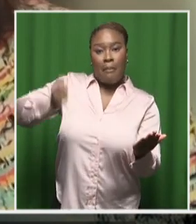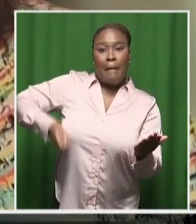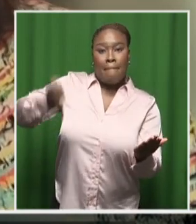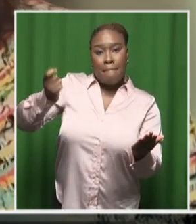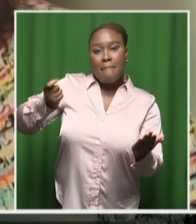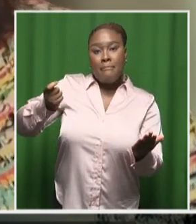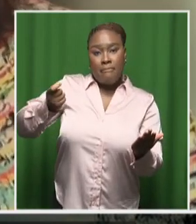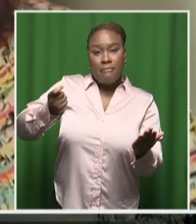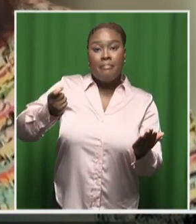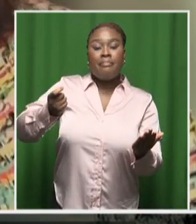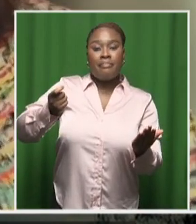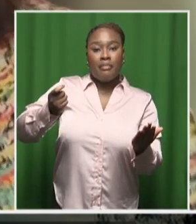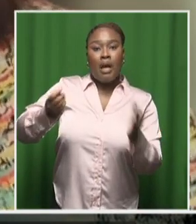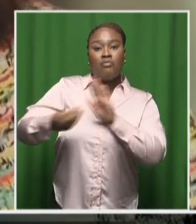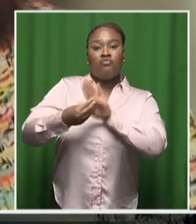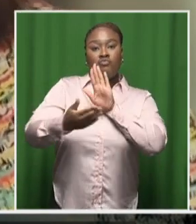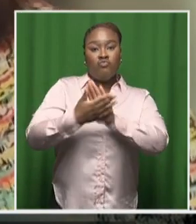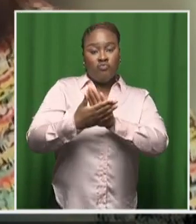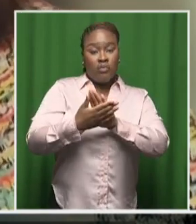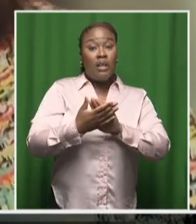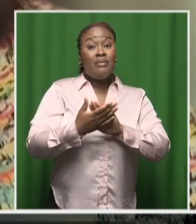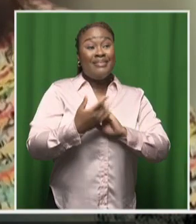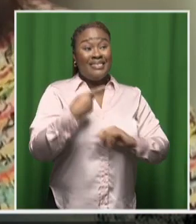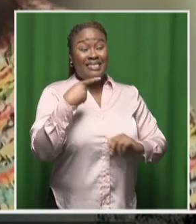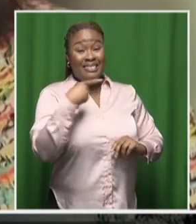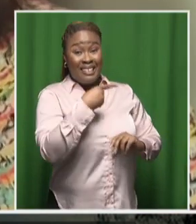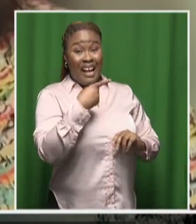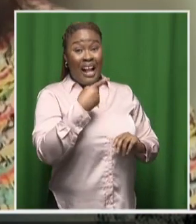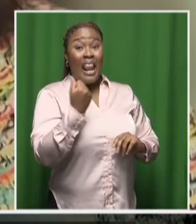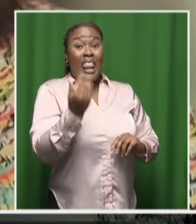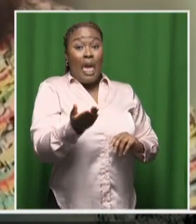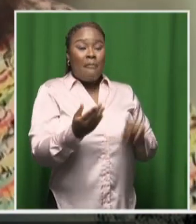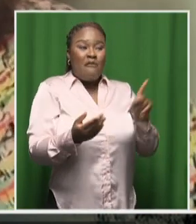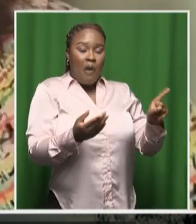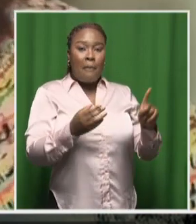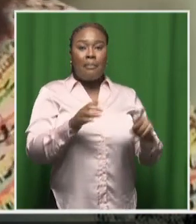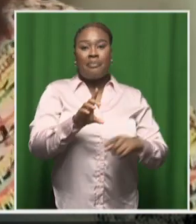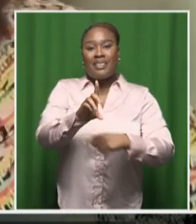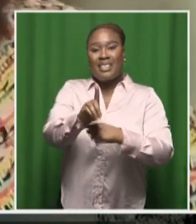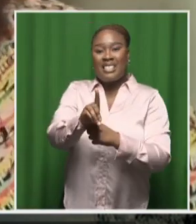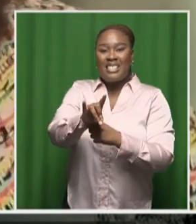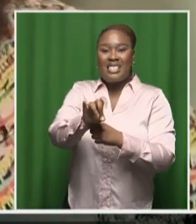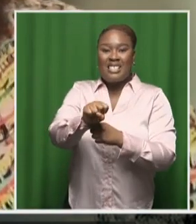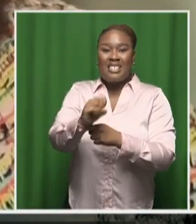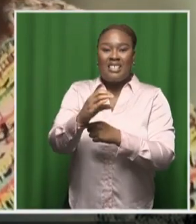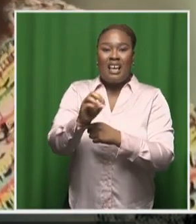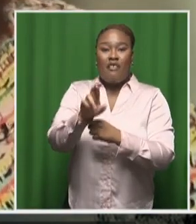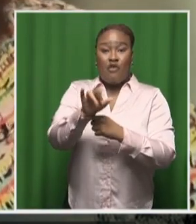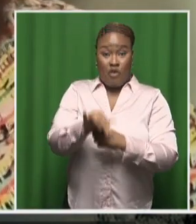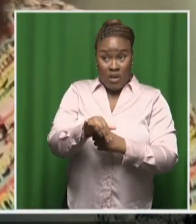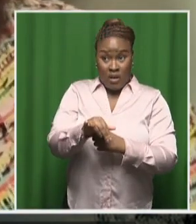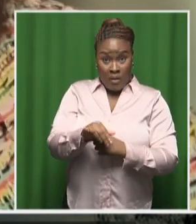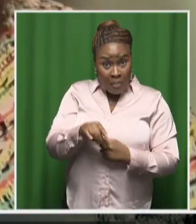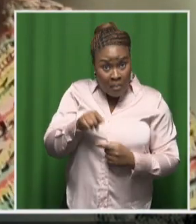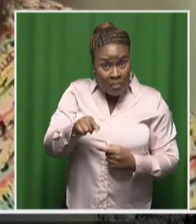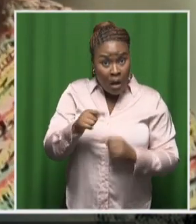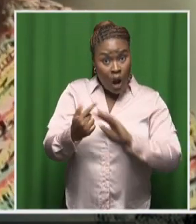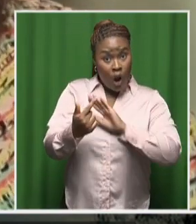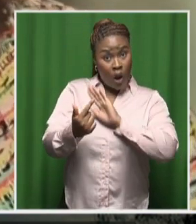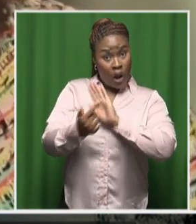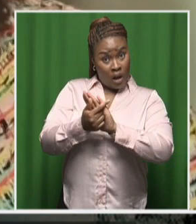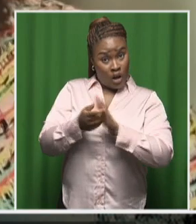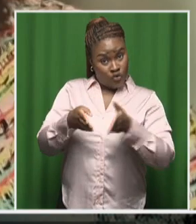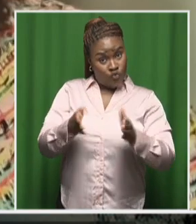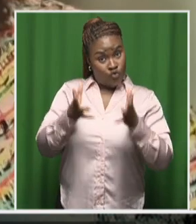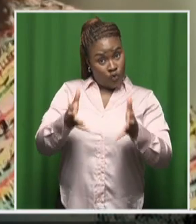the Discovery accounts. I mean, is this a legal route? Are we able to see something like this taking